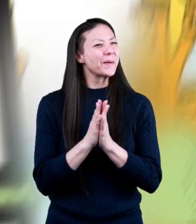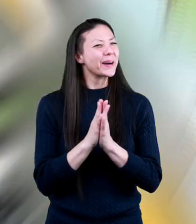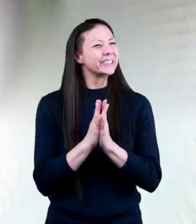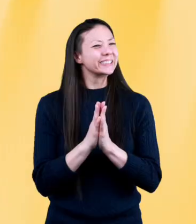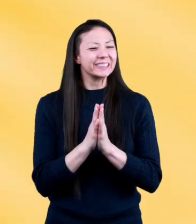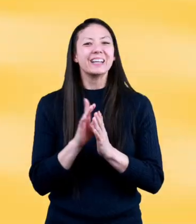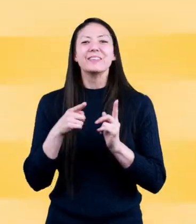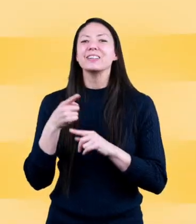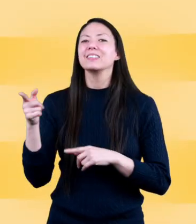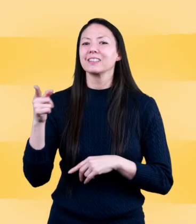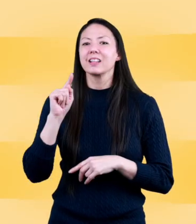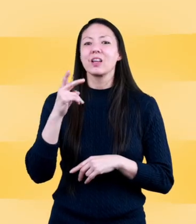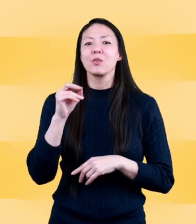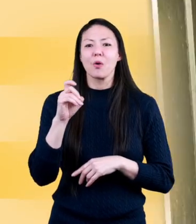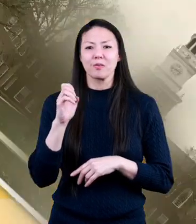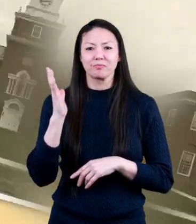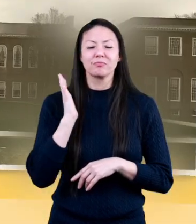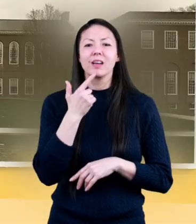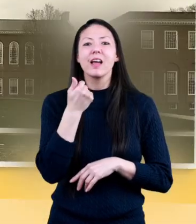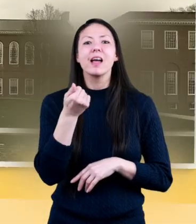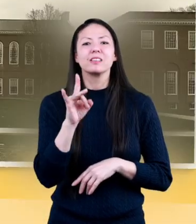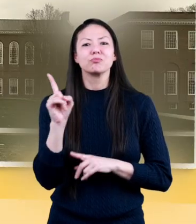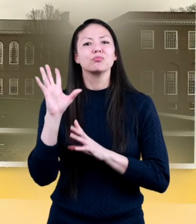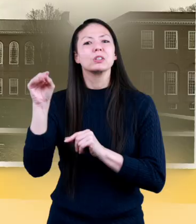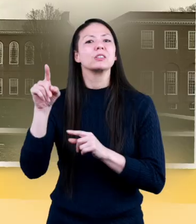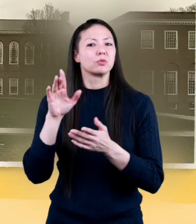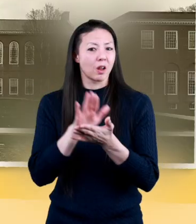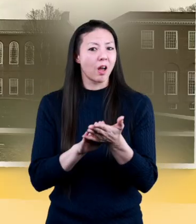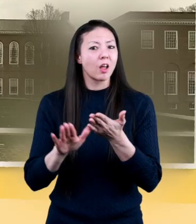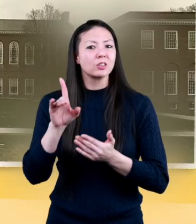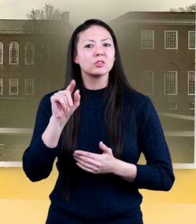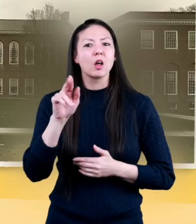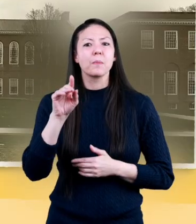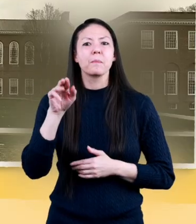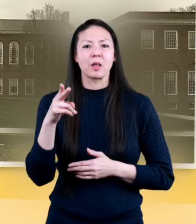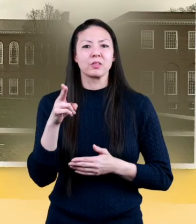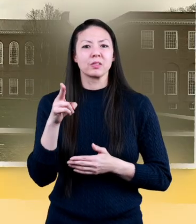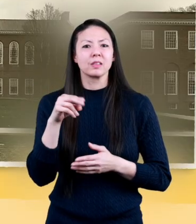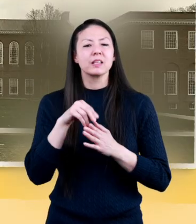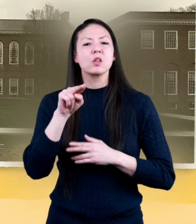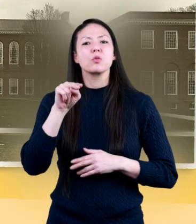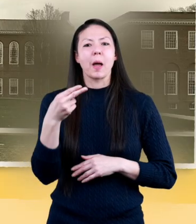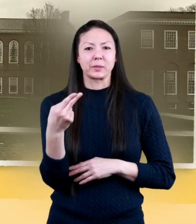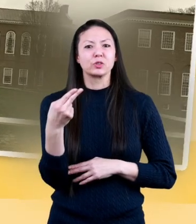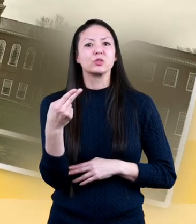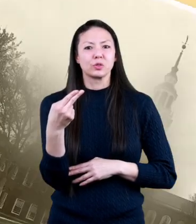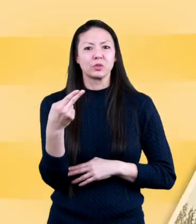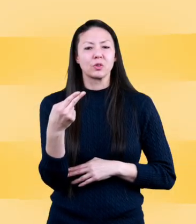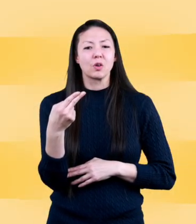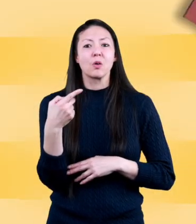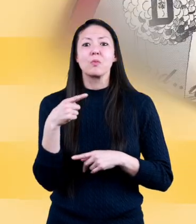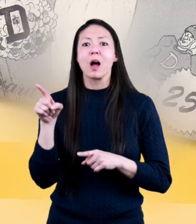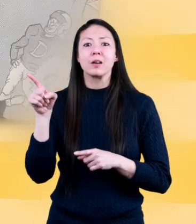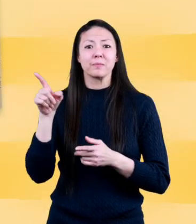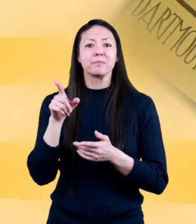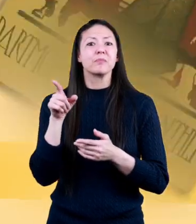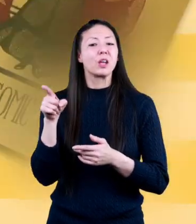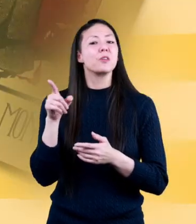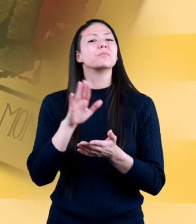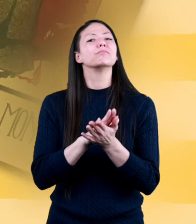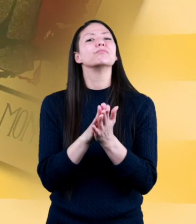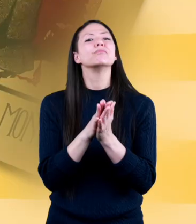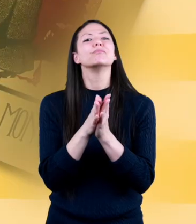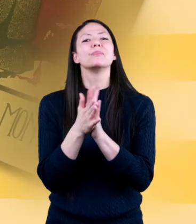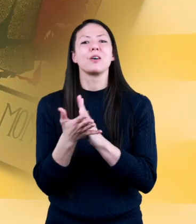instead. When Theodore was 18, he attended Dartmouth College in New Hampshire. While there, he became